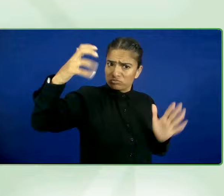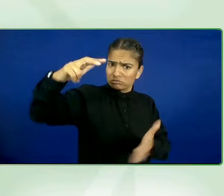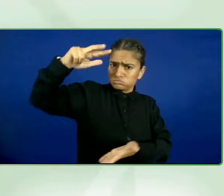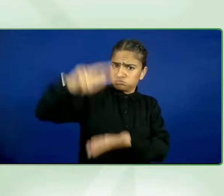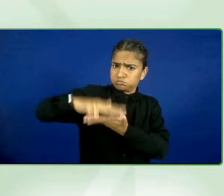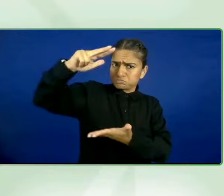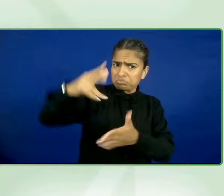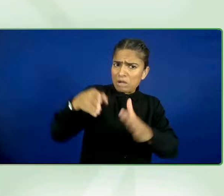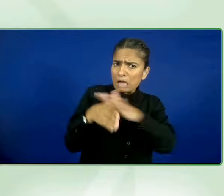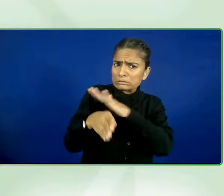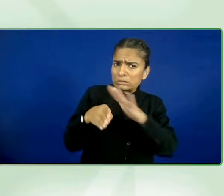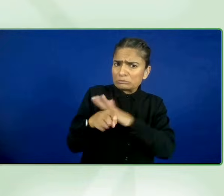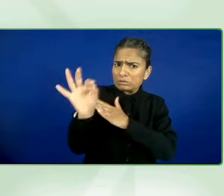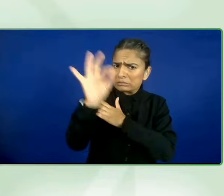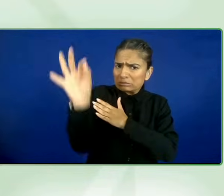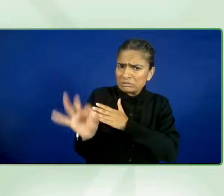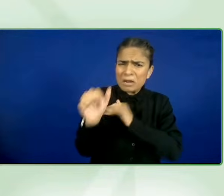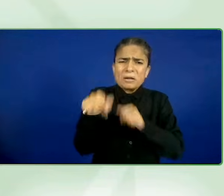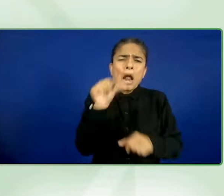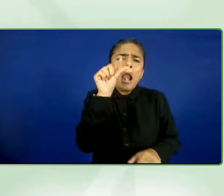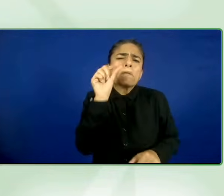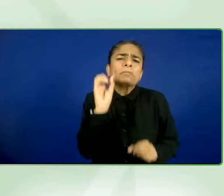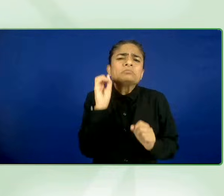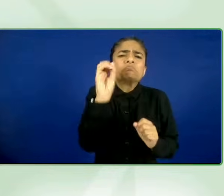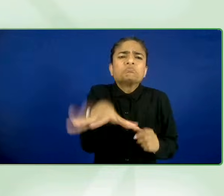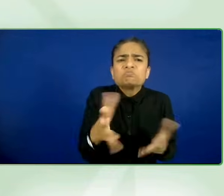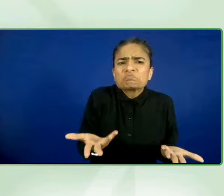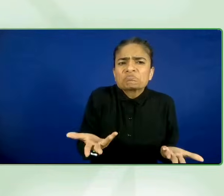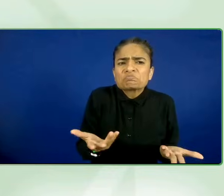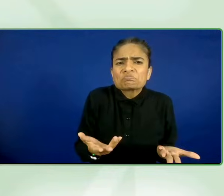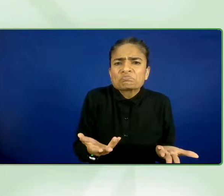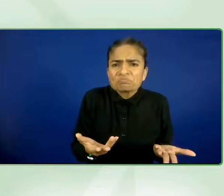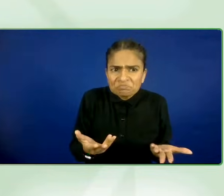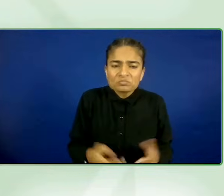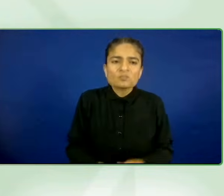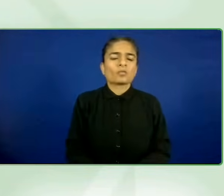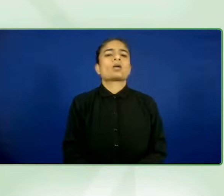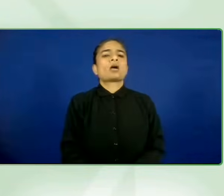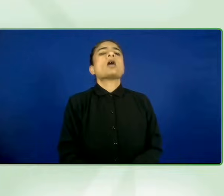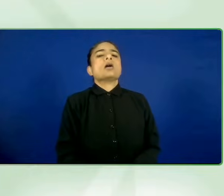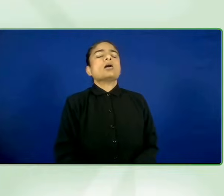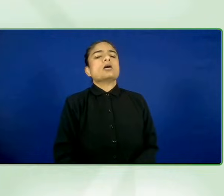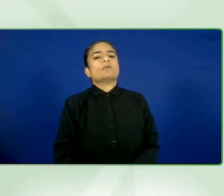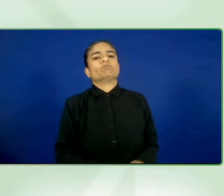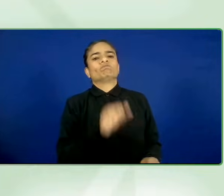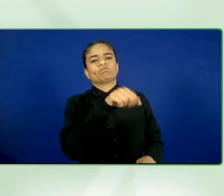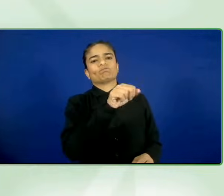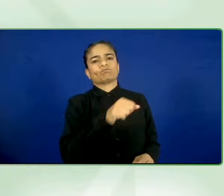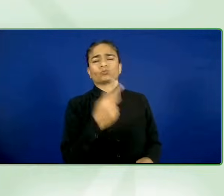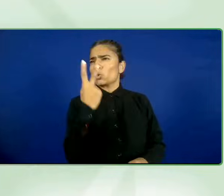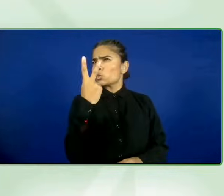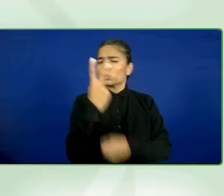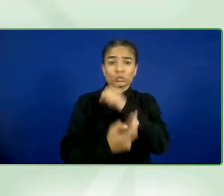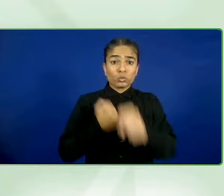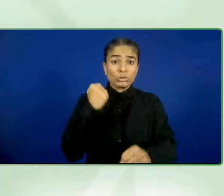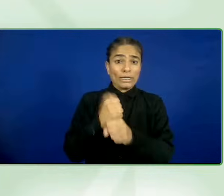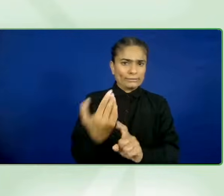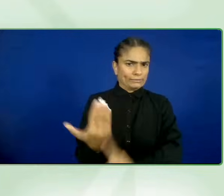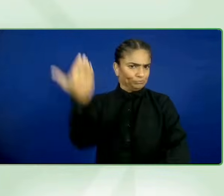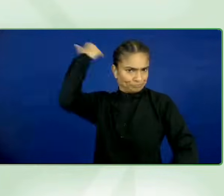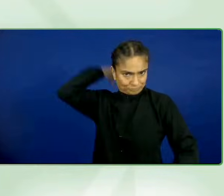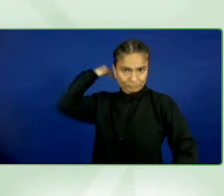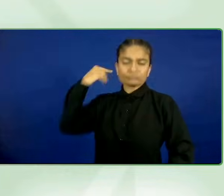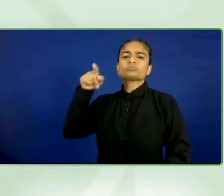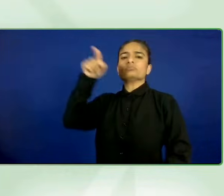a little bit about that as well? Yeah, so it all started about 2 years ago when the government of India came up with the guidelines.